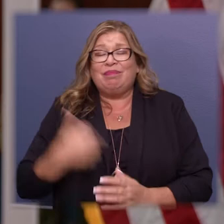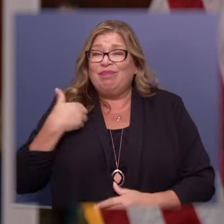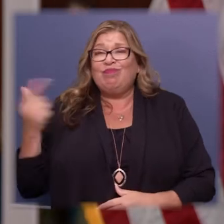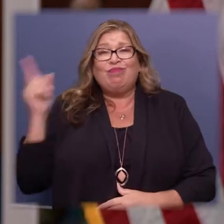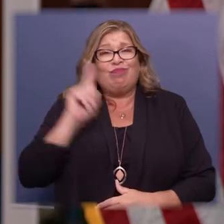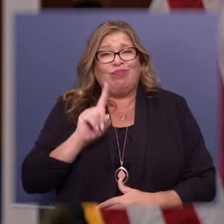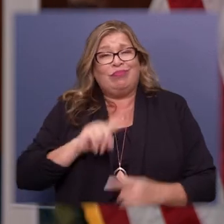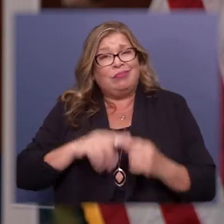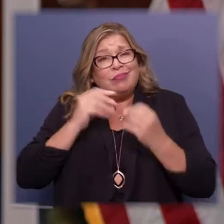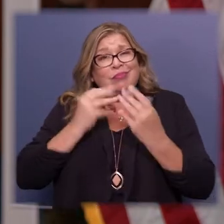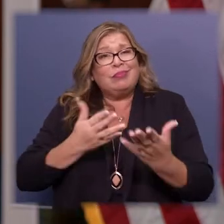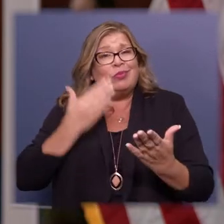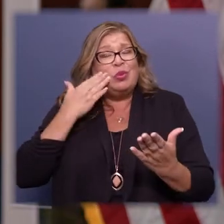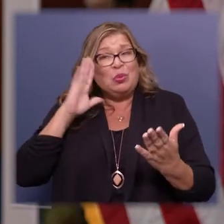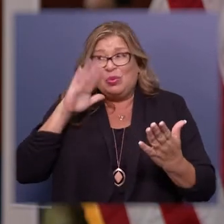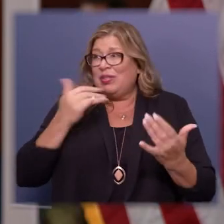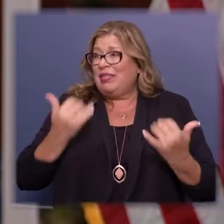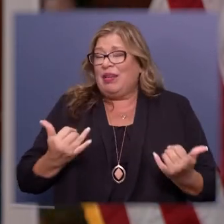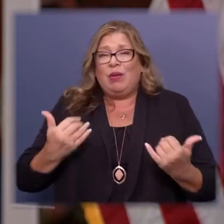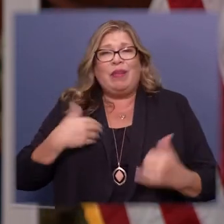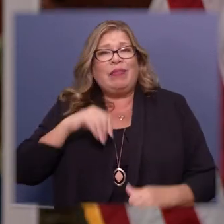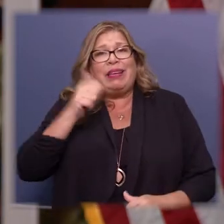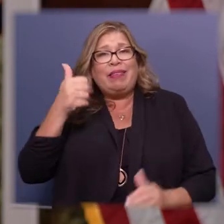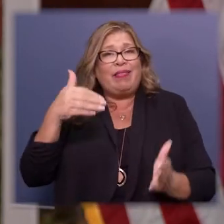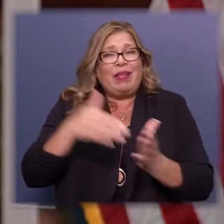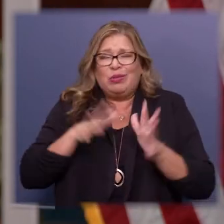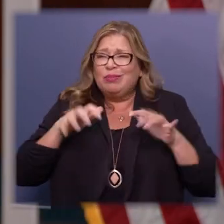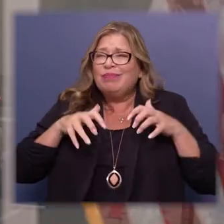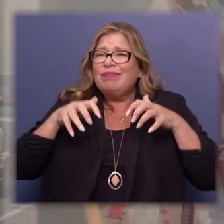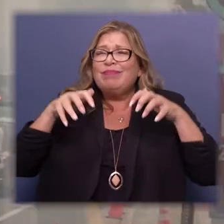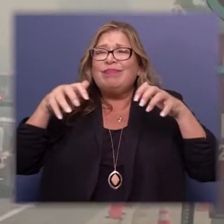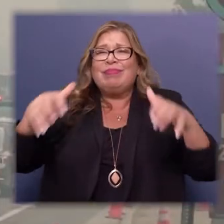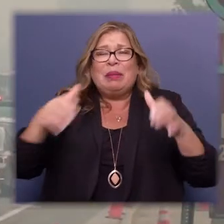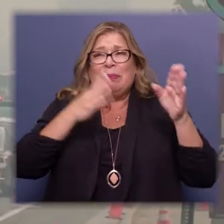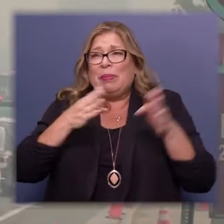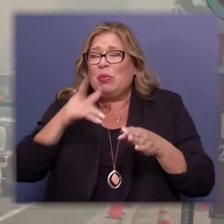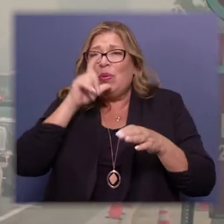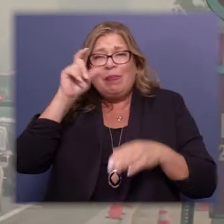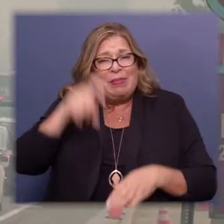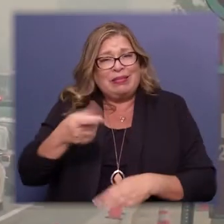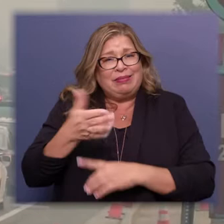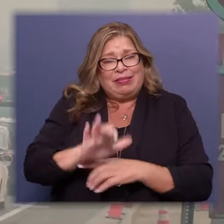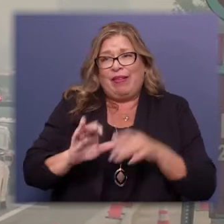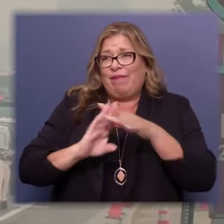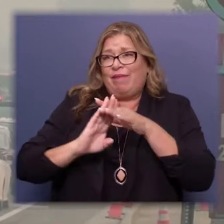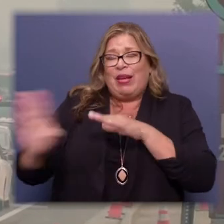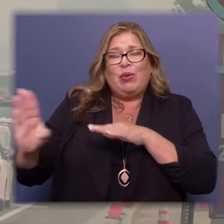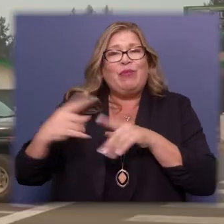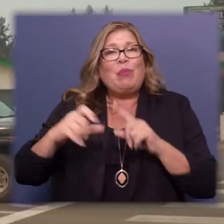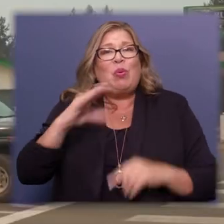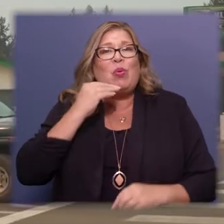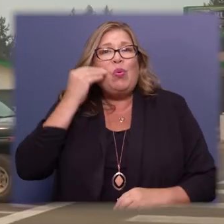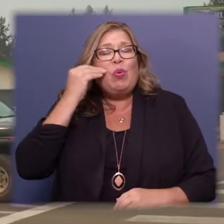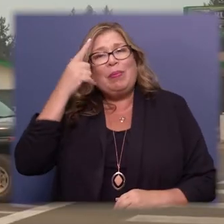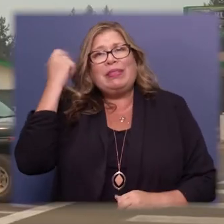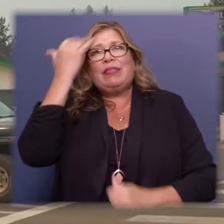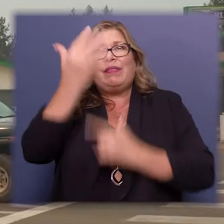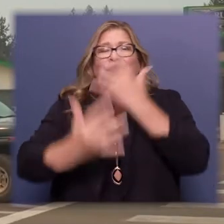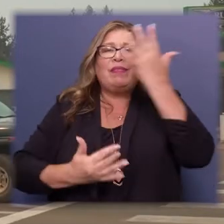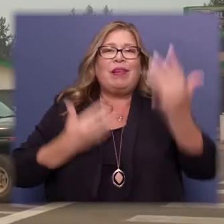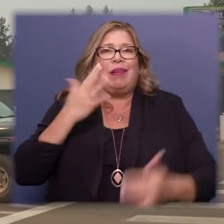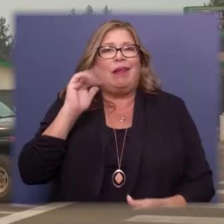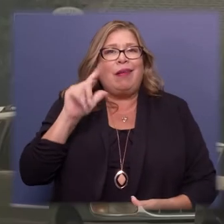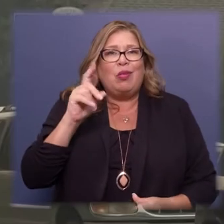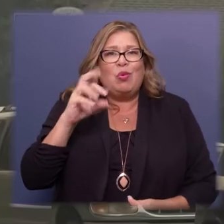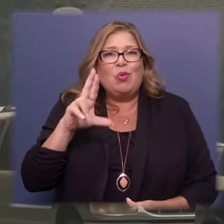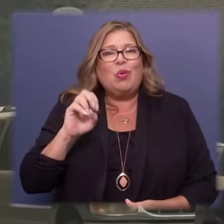tens of thousands of Californians who are evacuated from their homes due to the Caldor, Dixie, and other